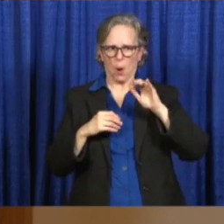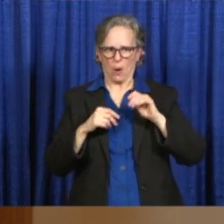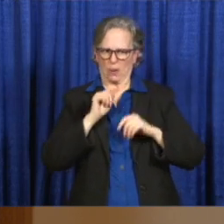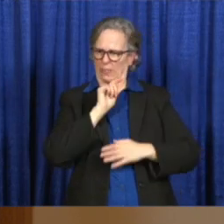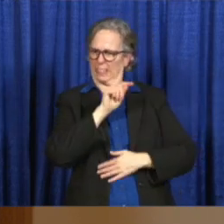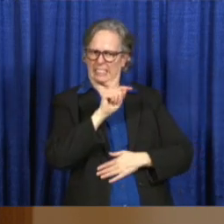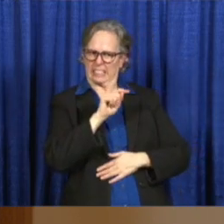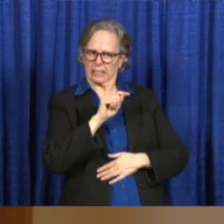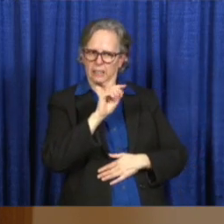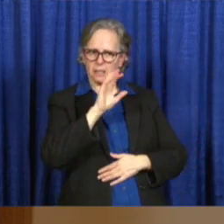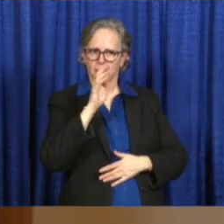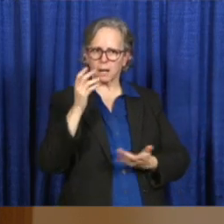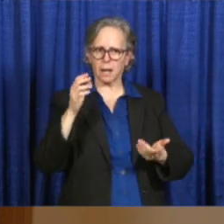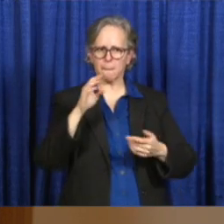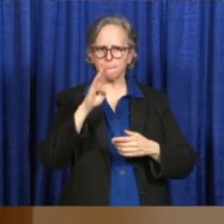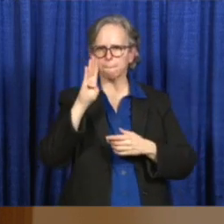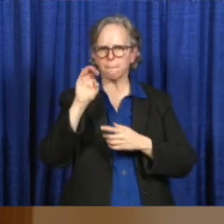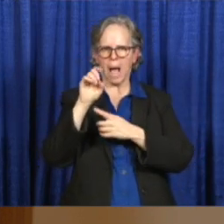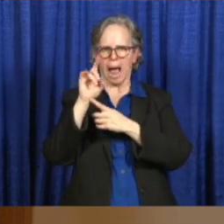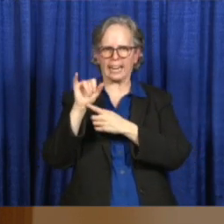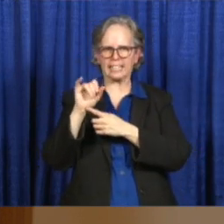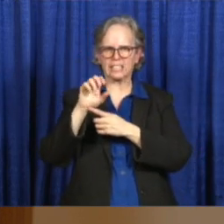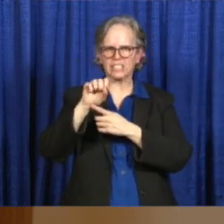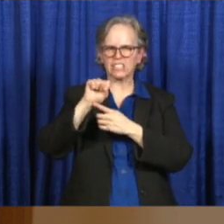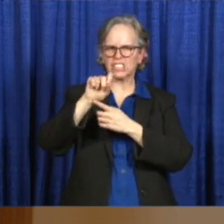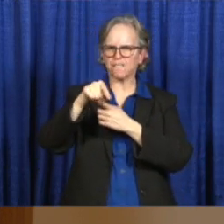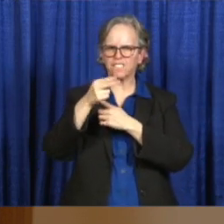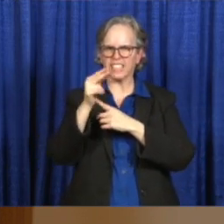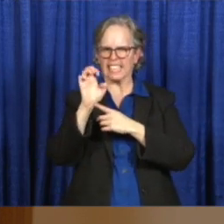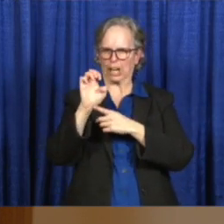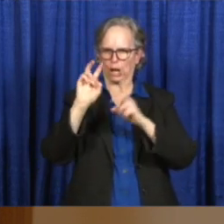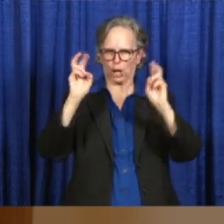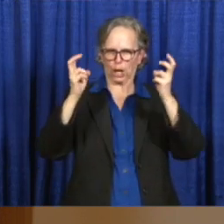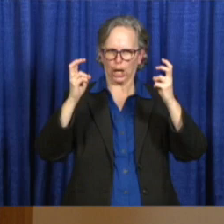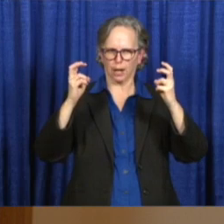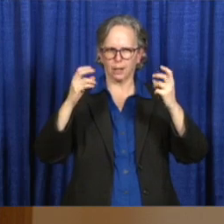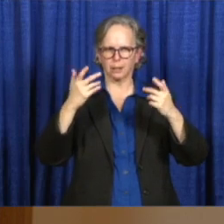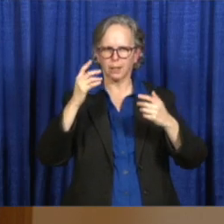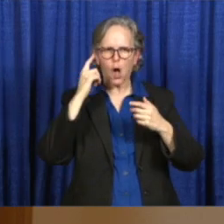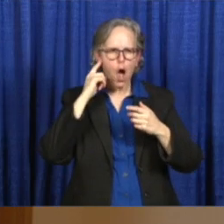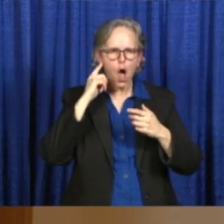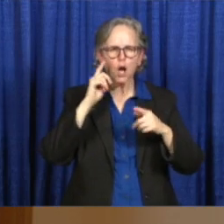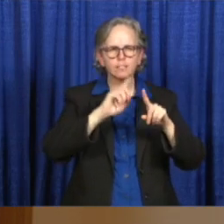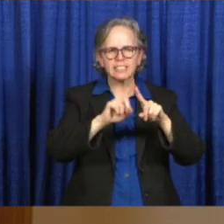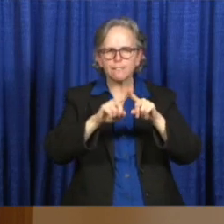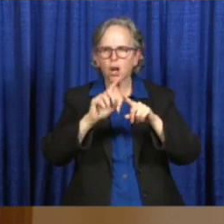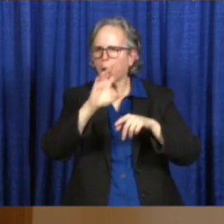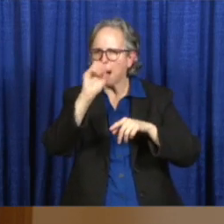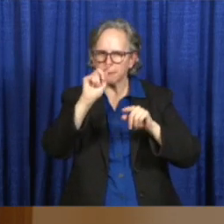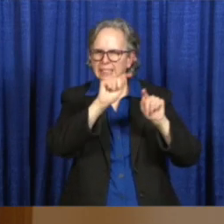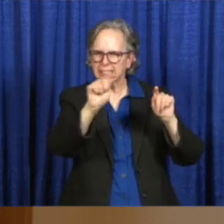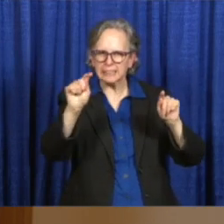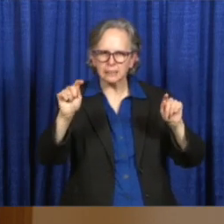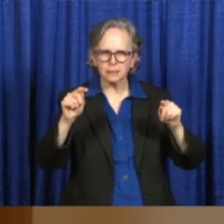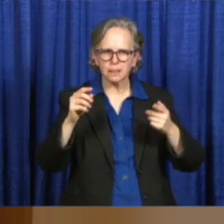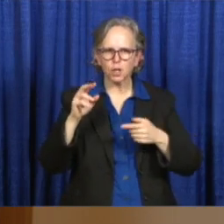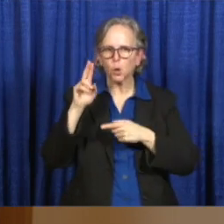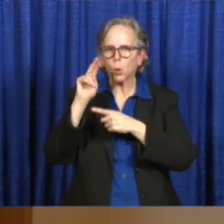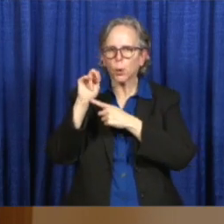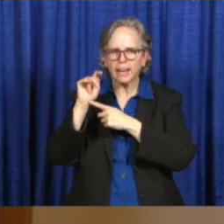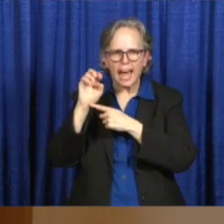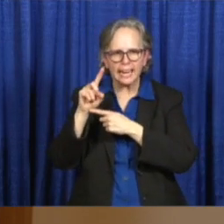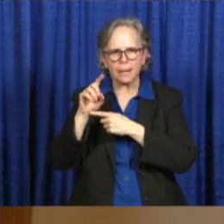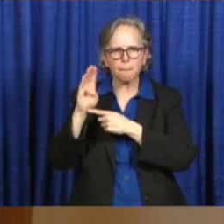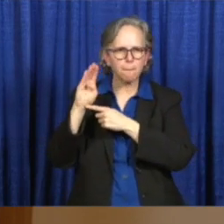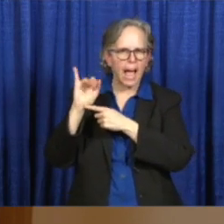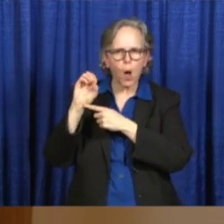Bodysphere, though you probably have heard about the experiment in Telluride, United Biomedical, trying to do a test where they're